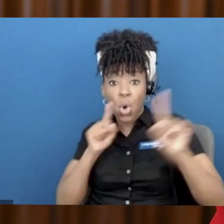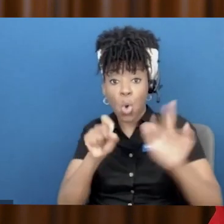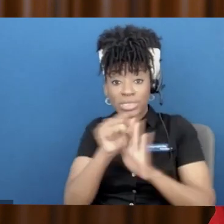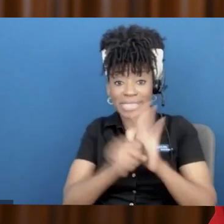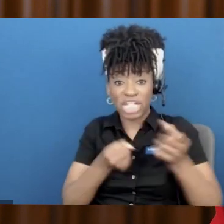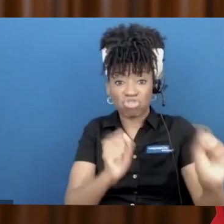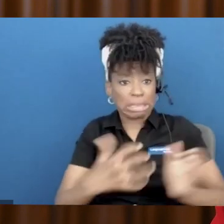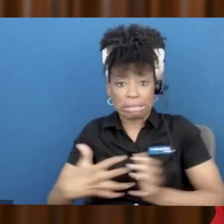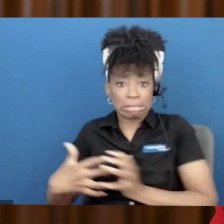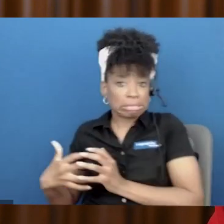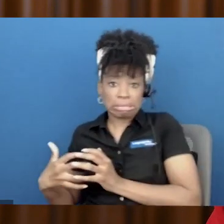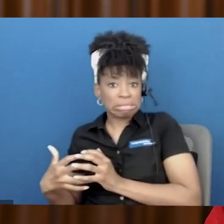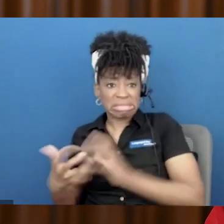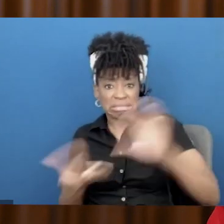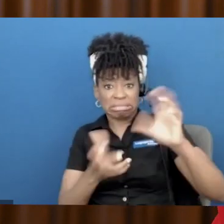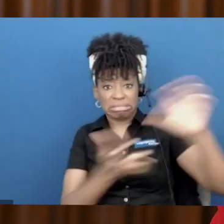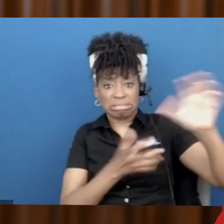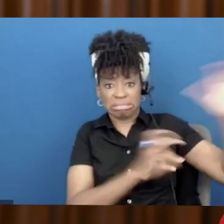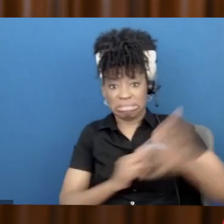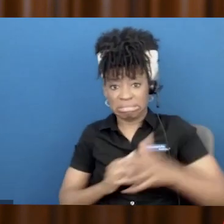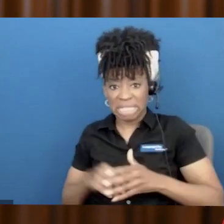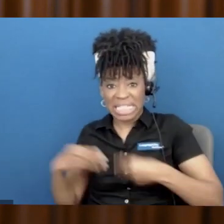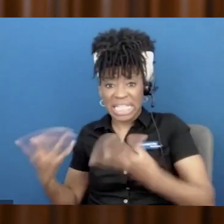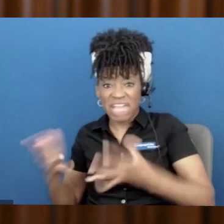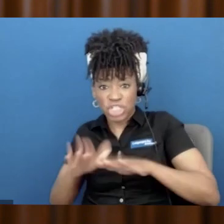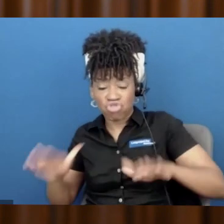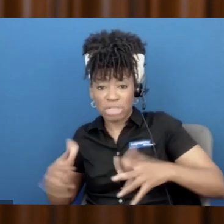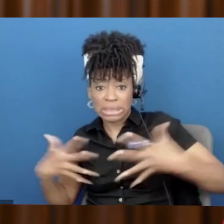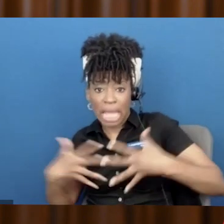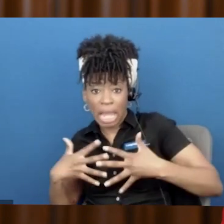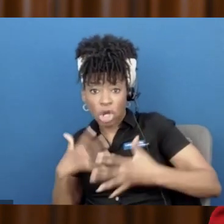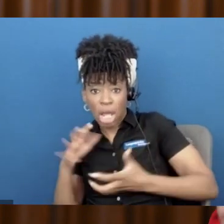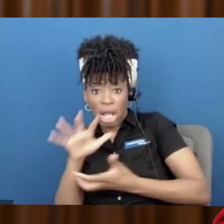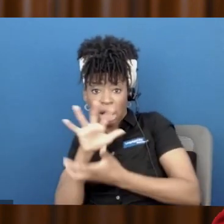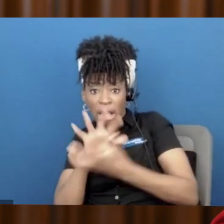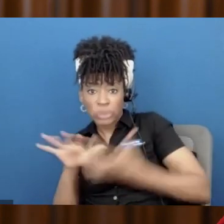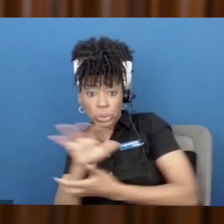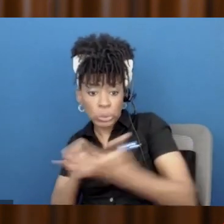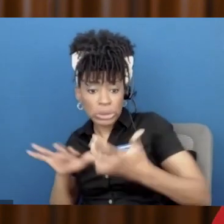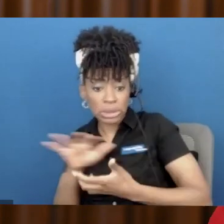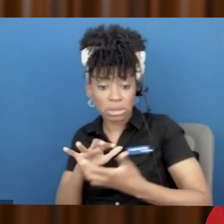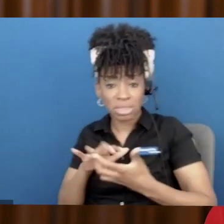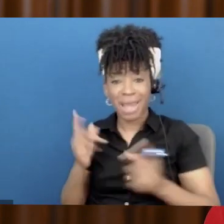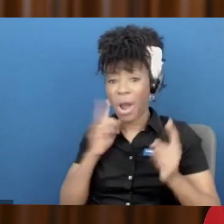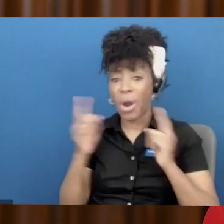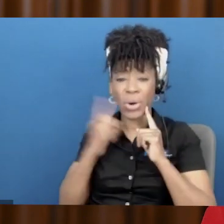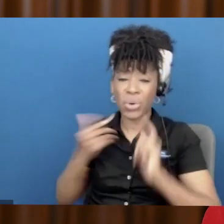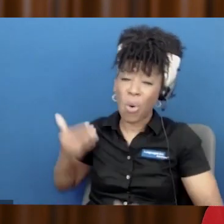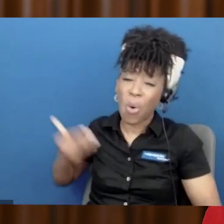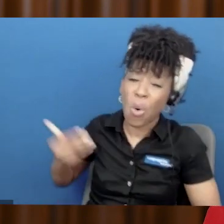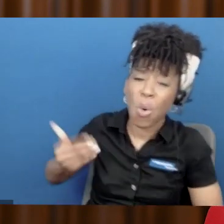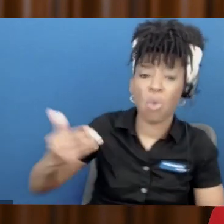will upset and confuse her. I've heard from people who are afraid of gun violence, and I've heard again and again from